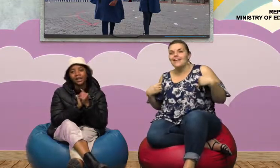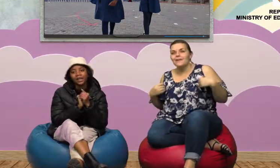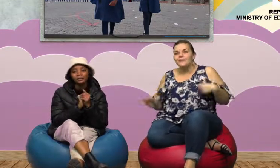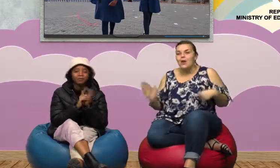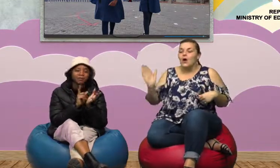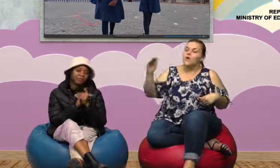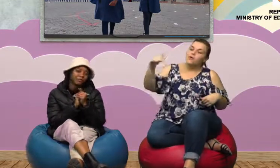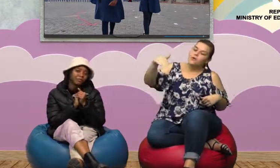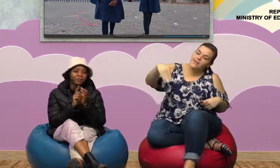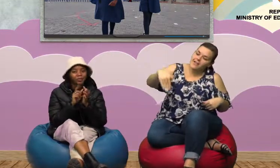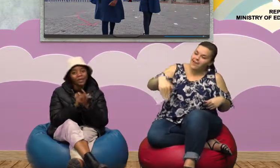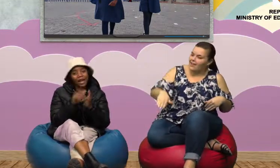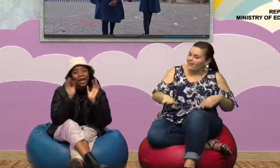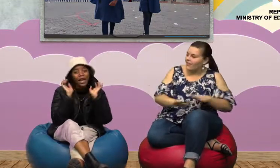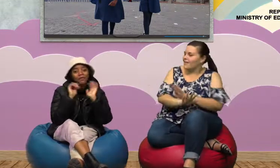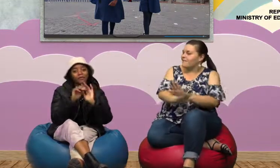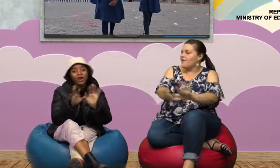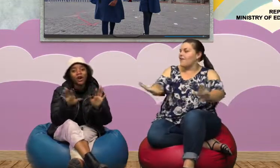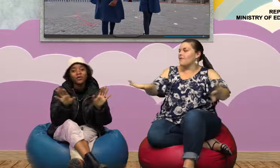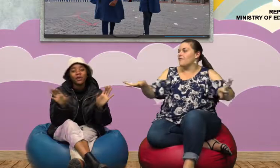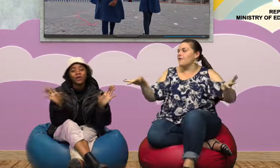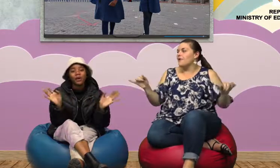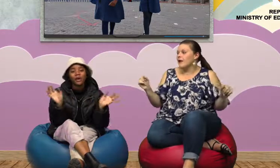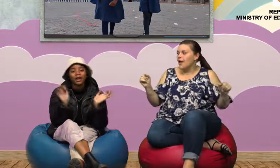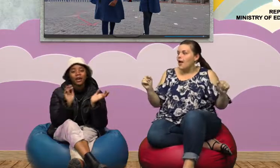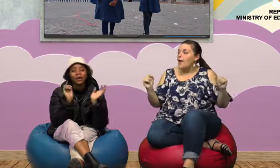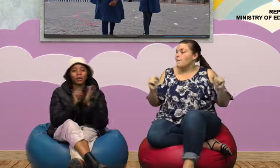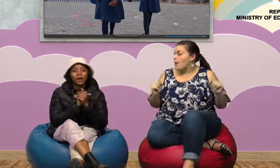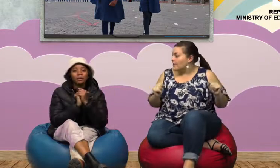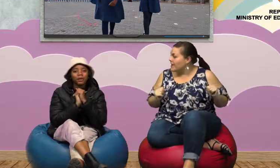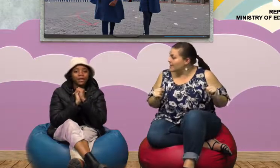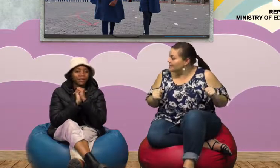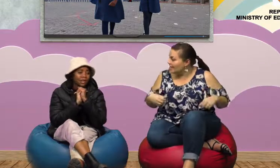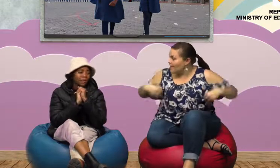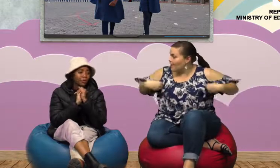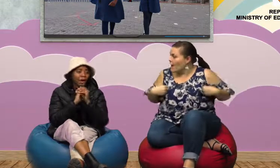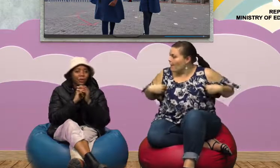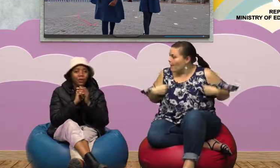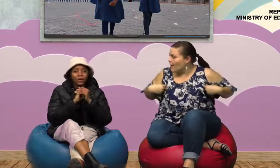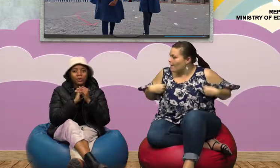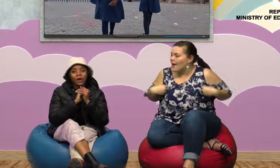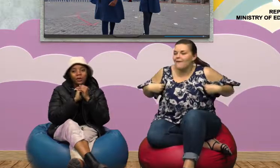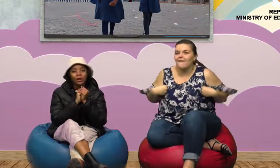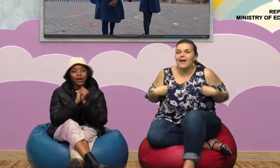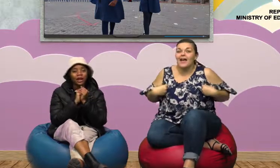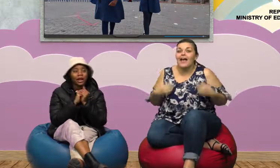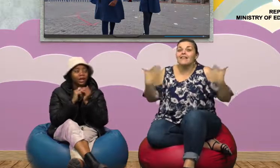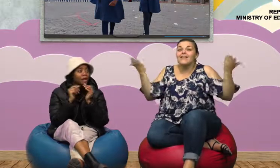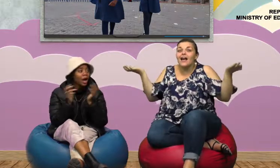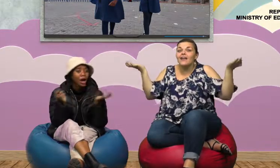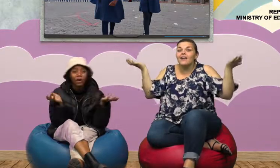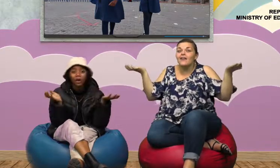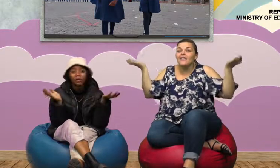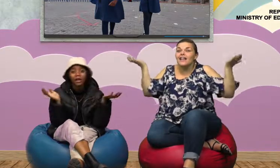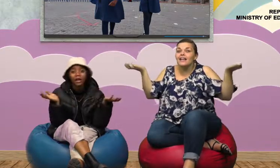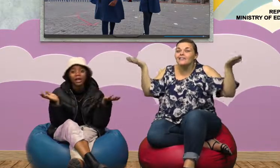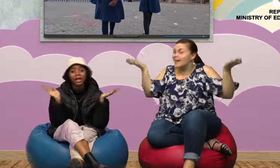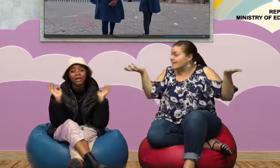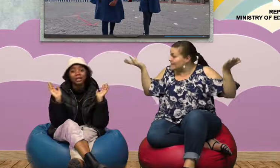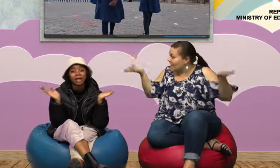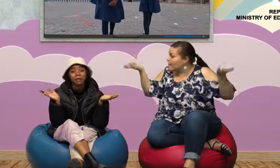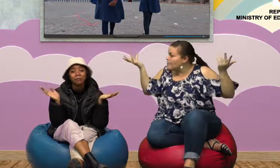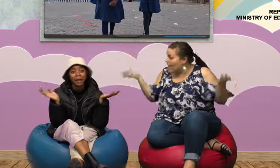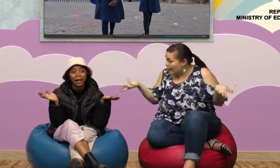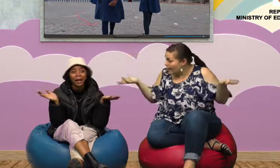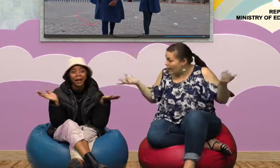one day over the hill and far away. Mama duck said quack, quack, quack, quack, and none of the little